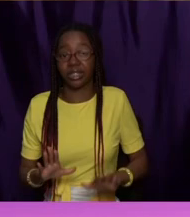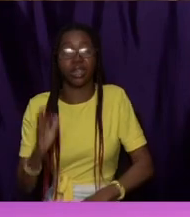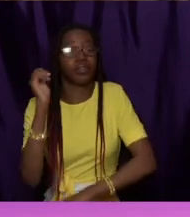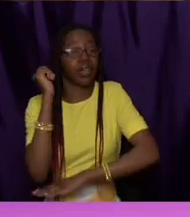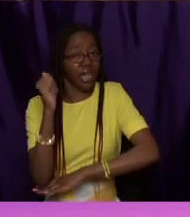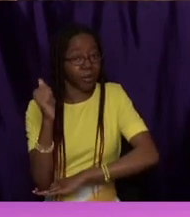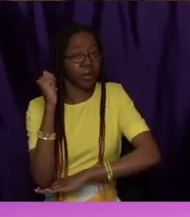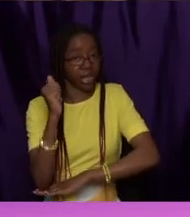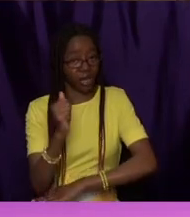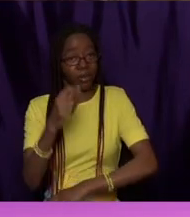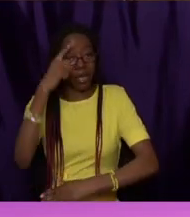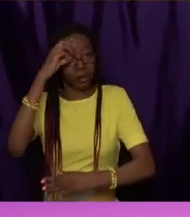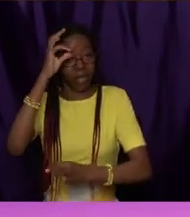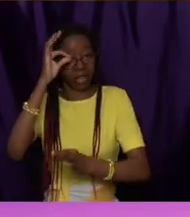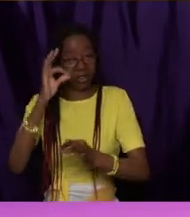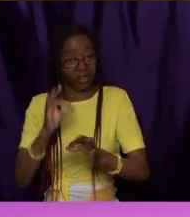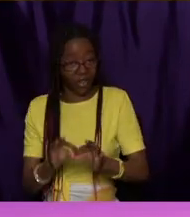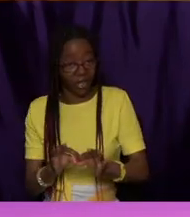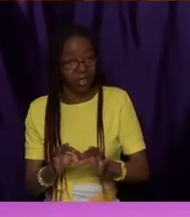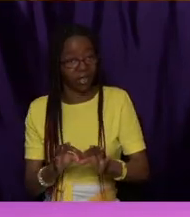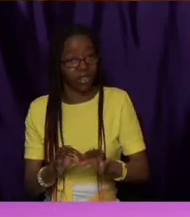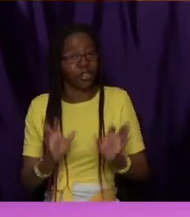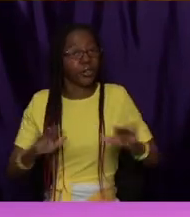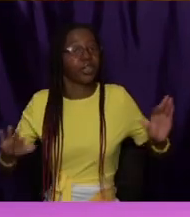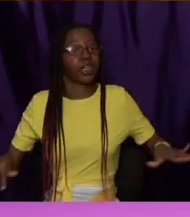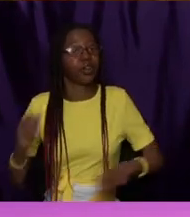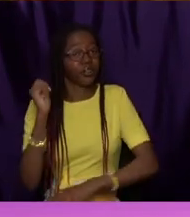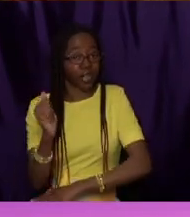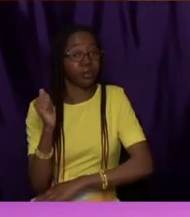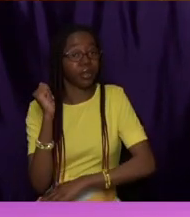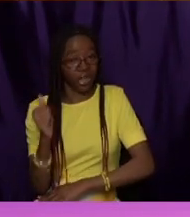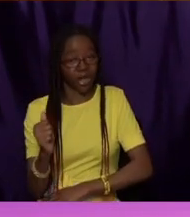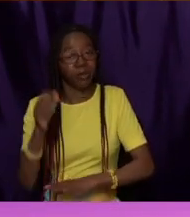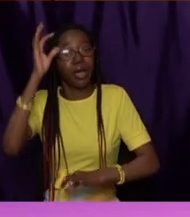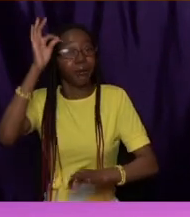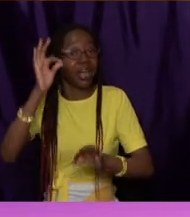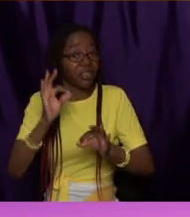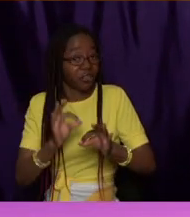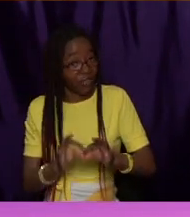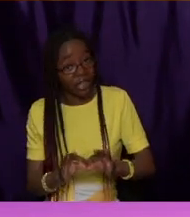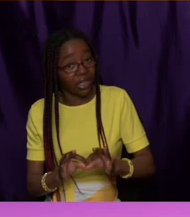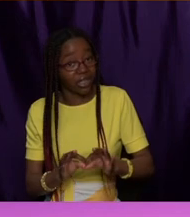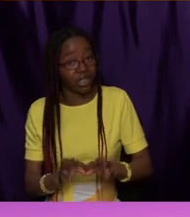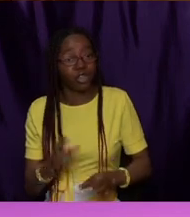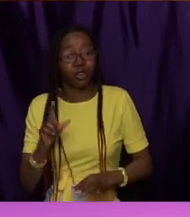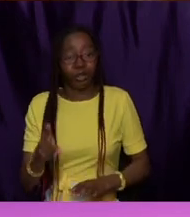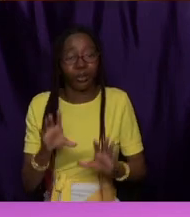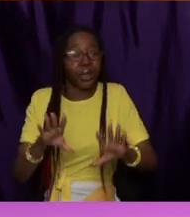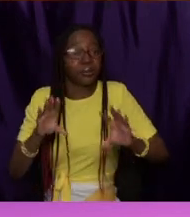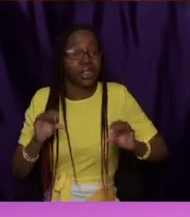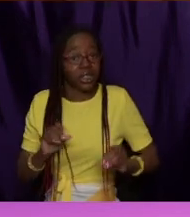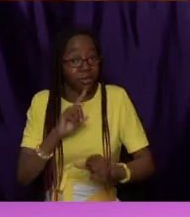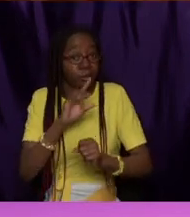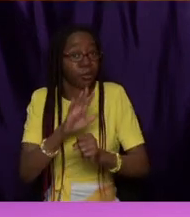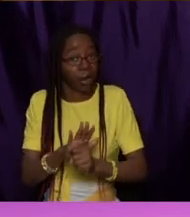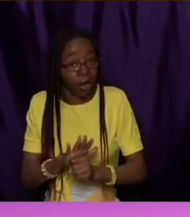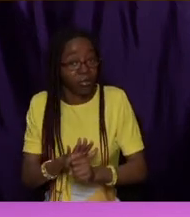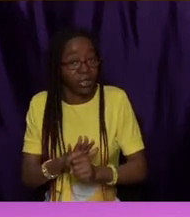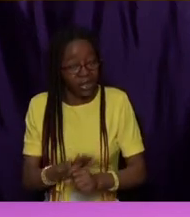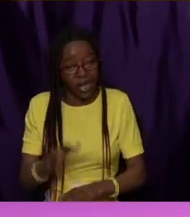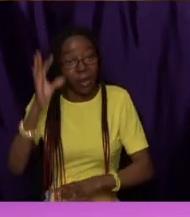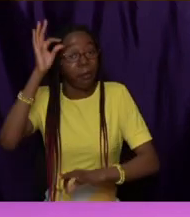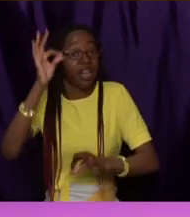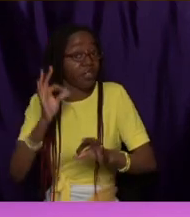Abraham by faith. You're a child of Abraham. By faith, you can receive the promise.